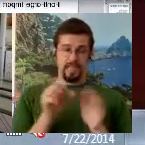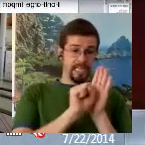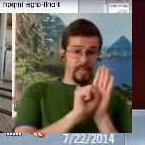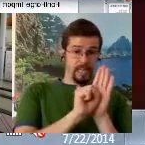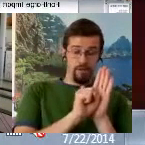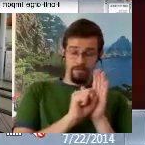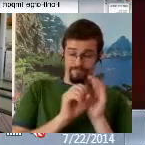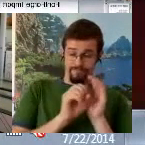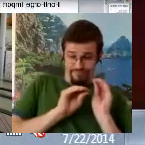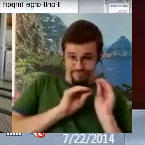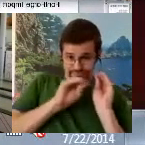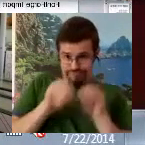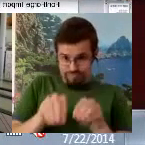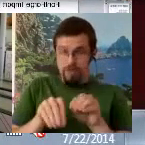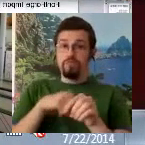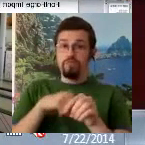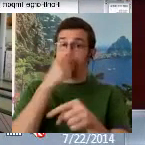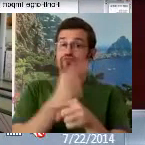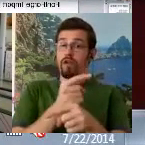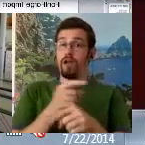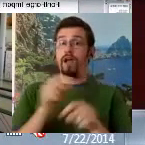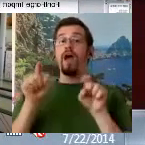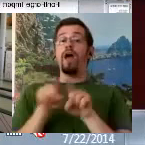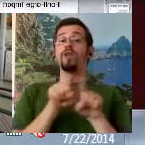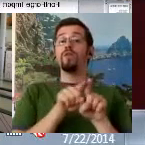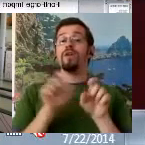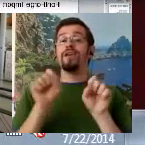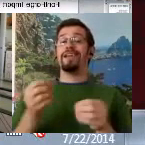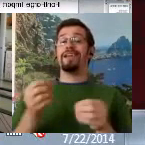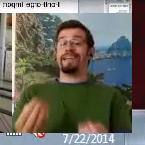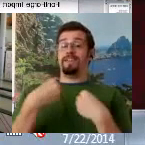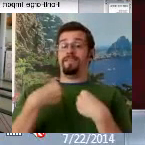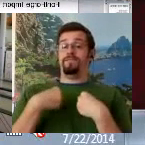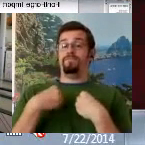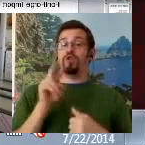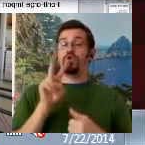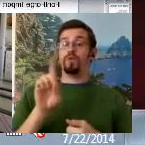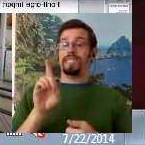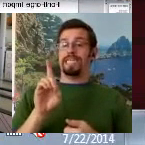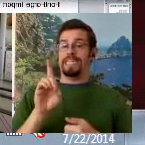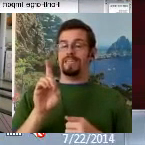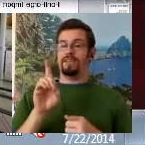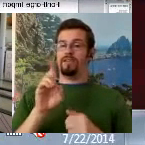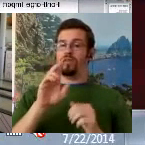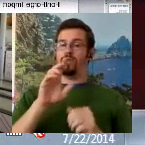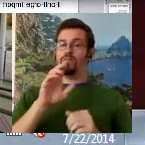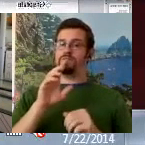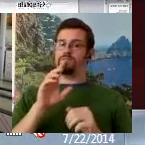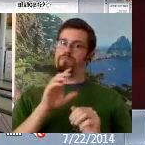properly. He was also able to give us our 2-dimensional aspect, which is quite amazing.